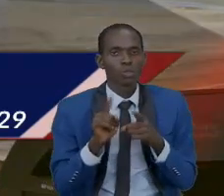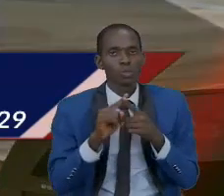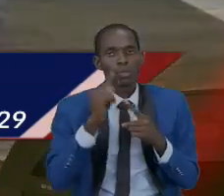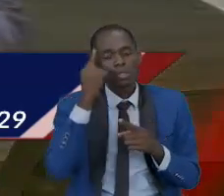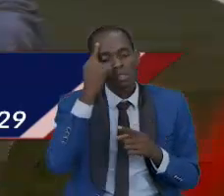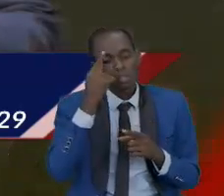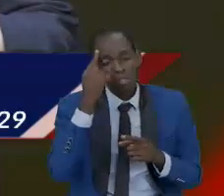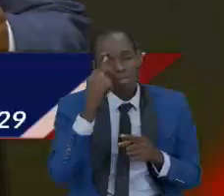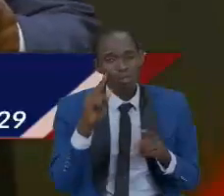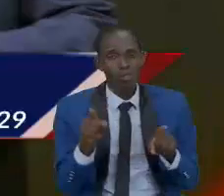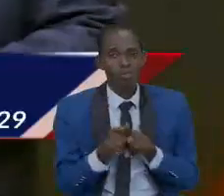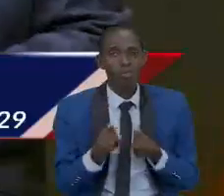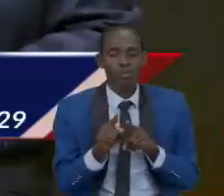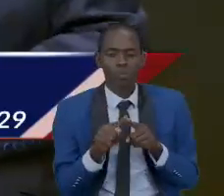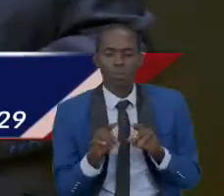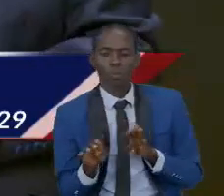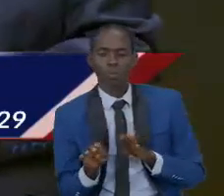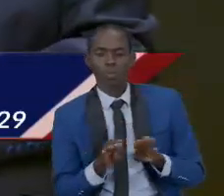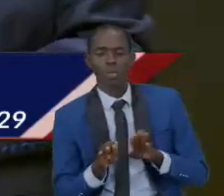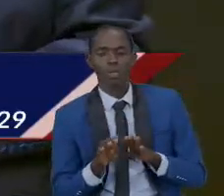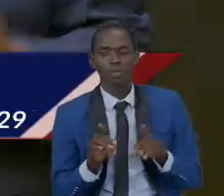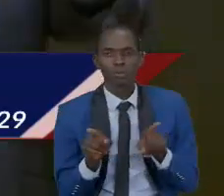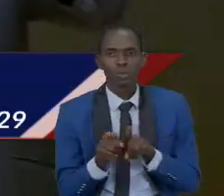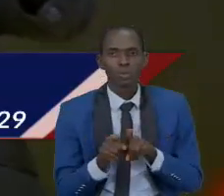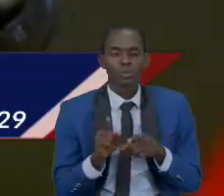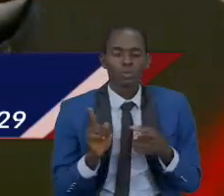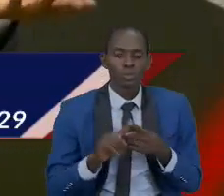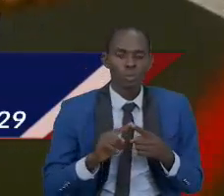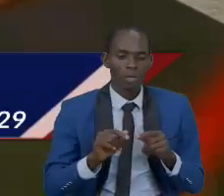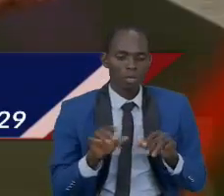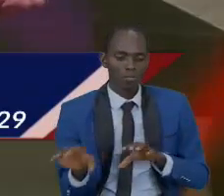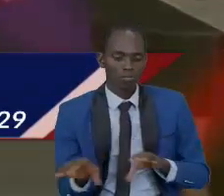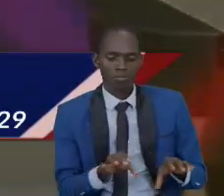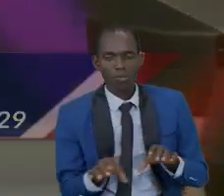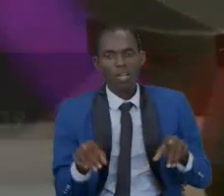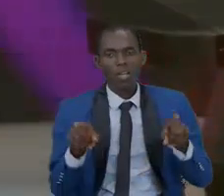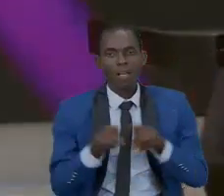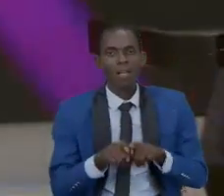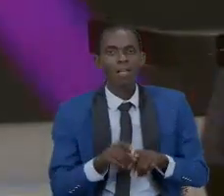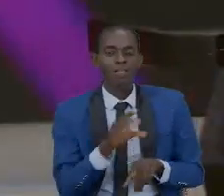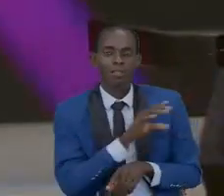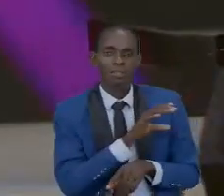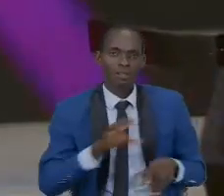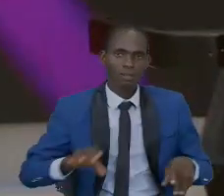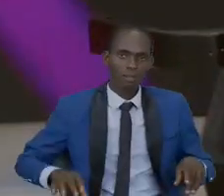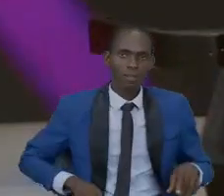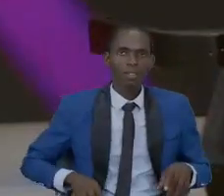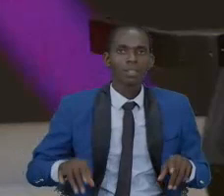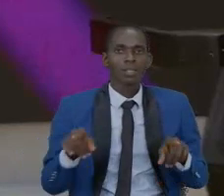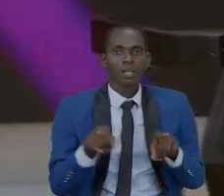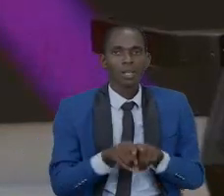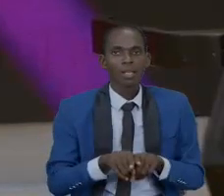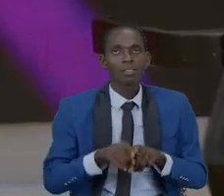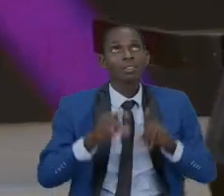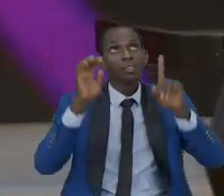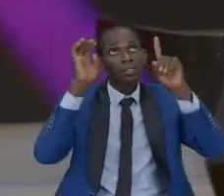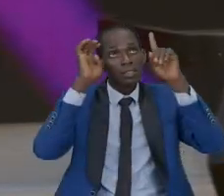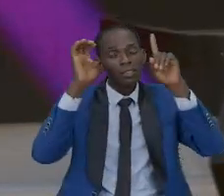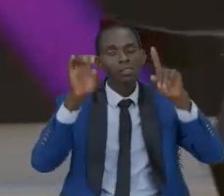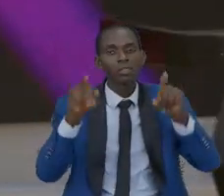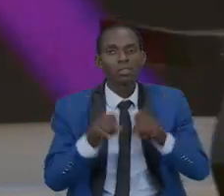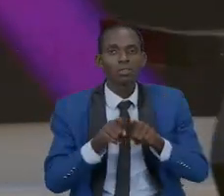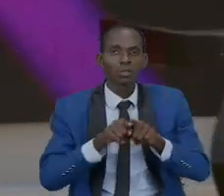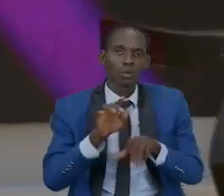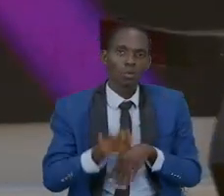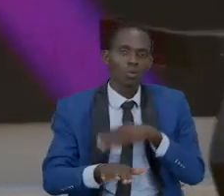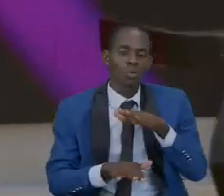so to behave so to act as Christ as he himself also worked